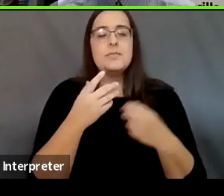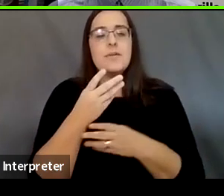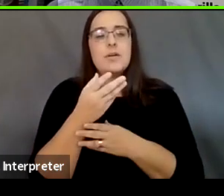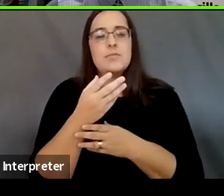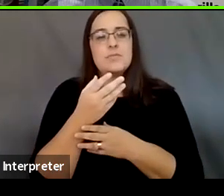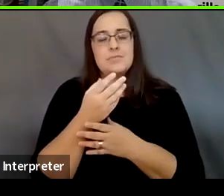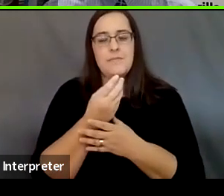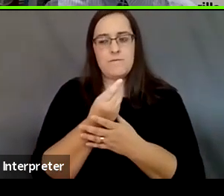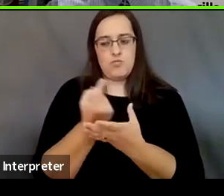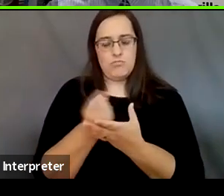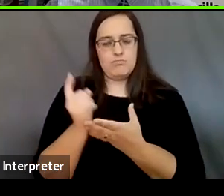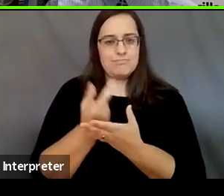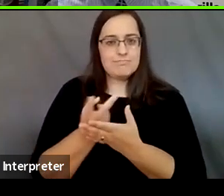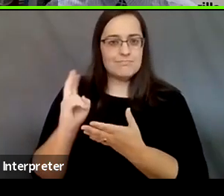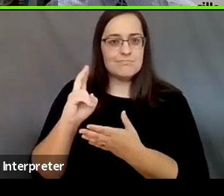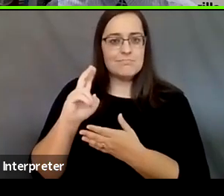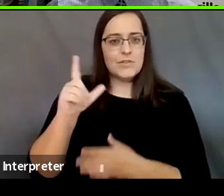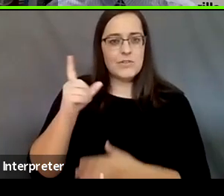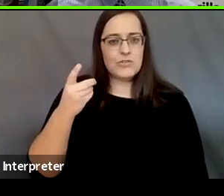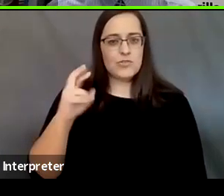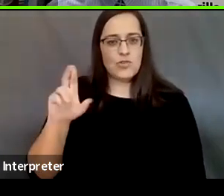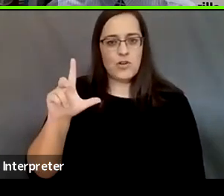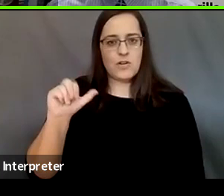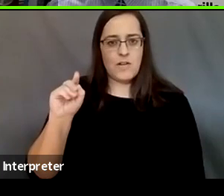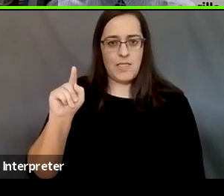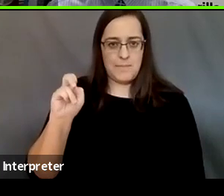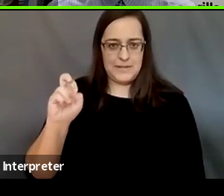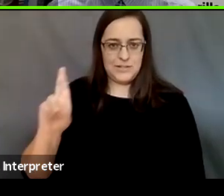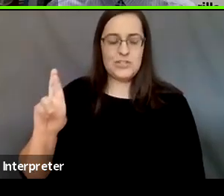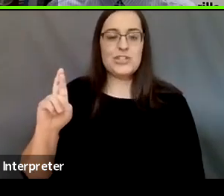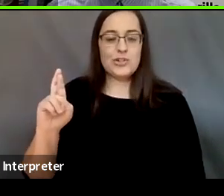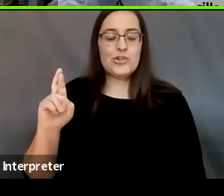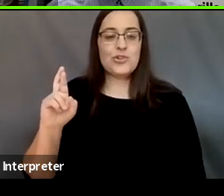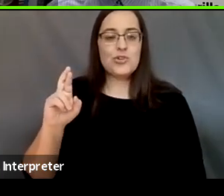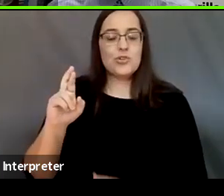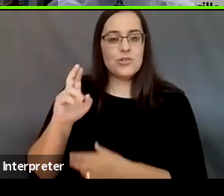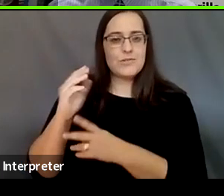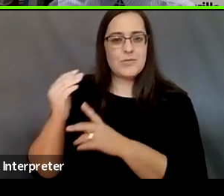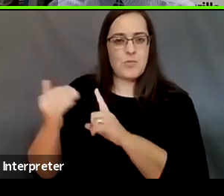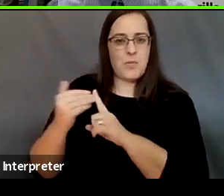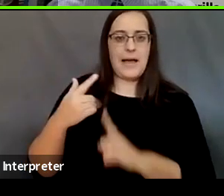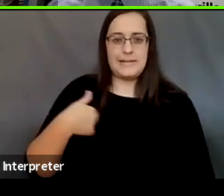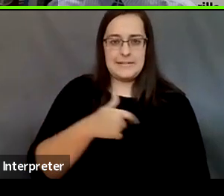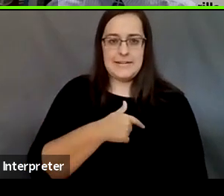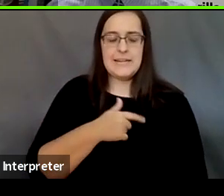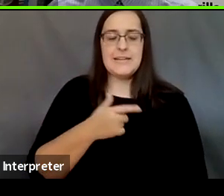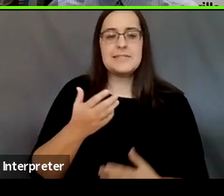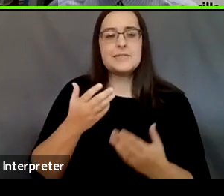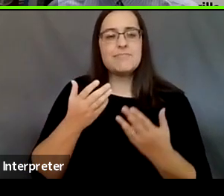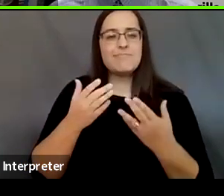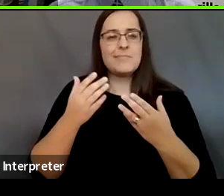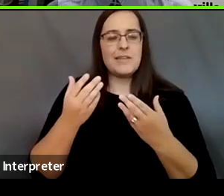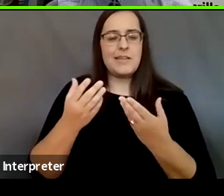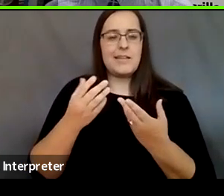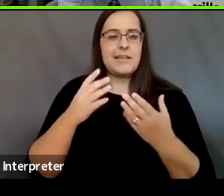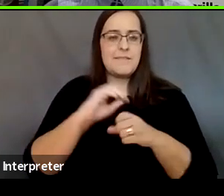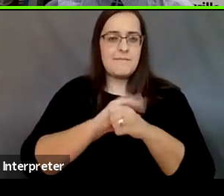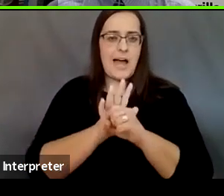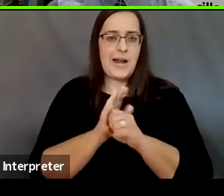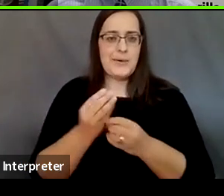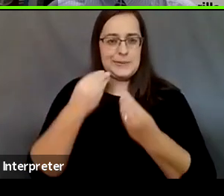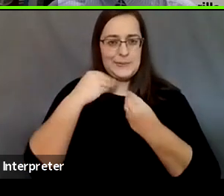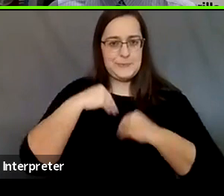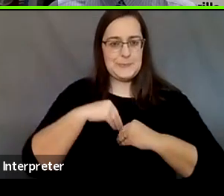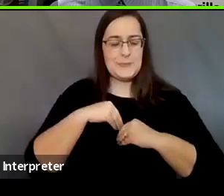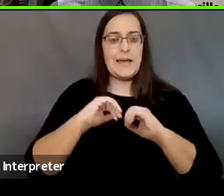reminded us, this virus enters the lungs through the angiotensin converting enzyme 2, or ACE2 receptor. All right,